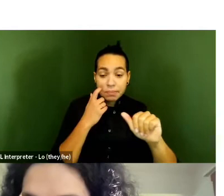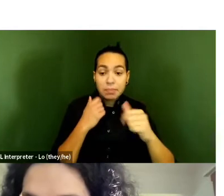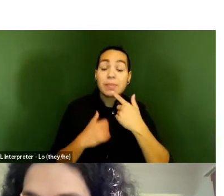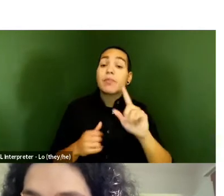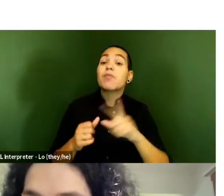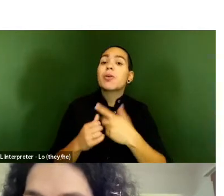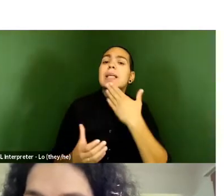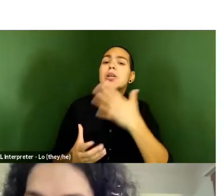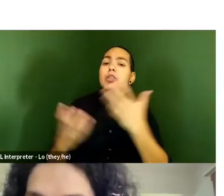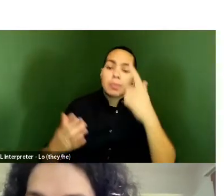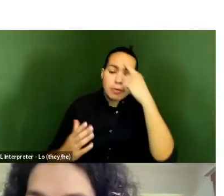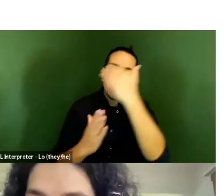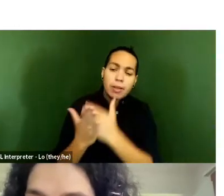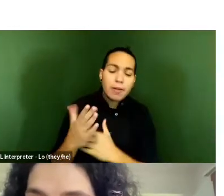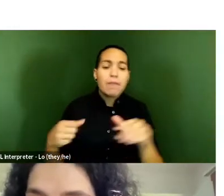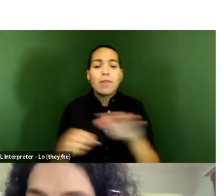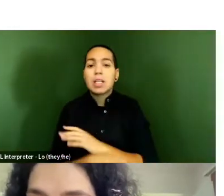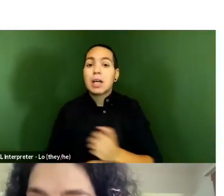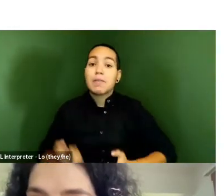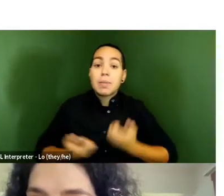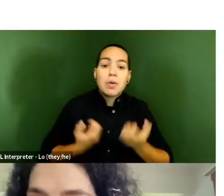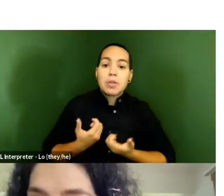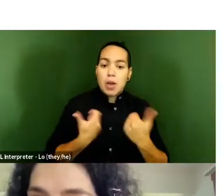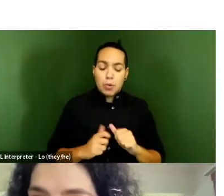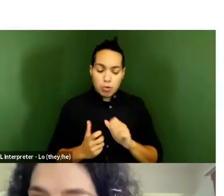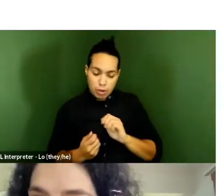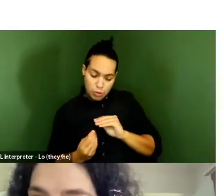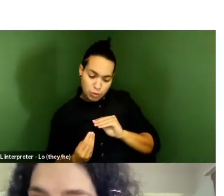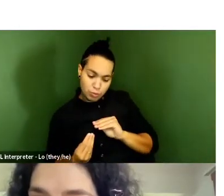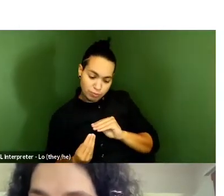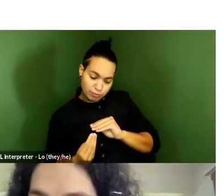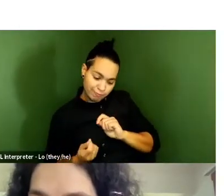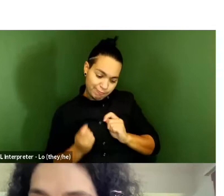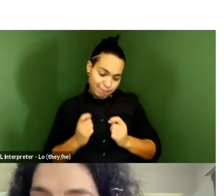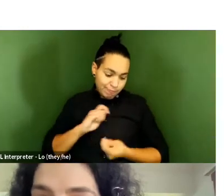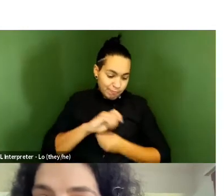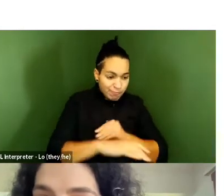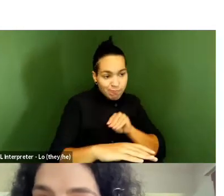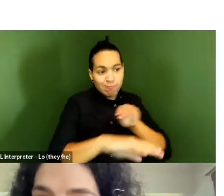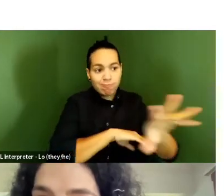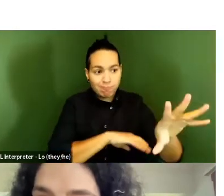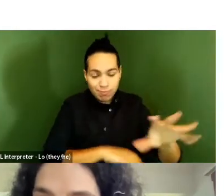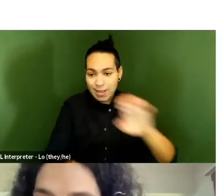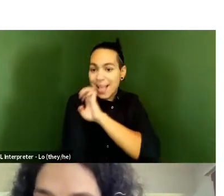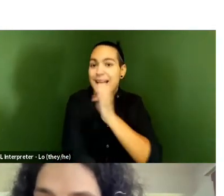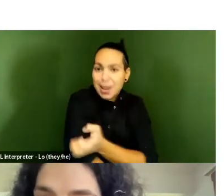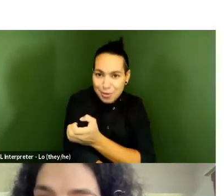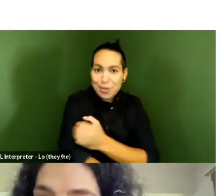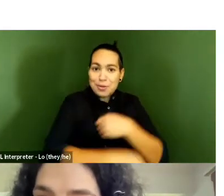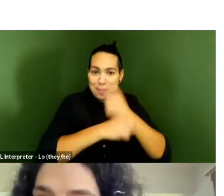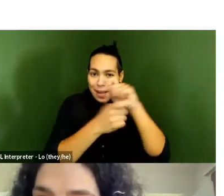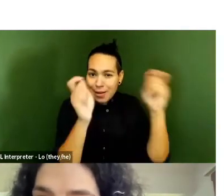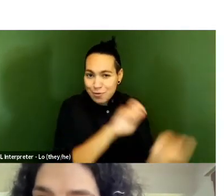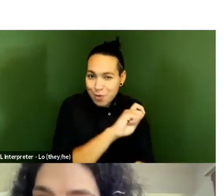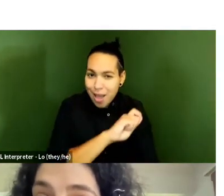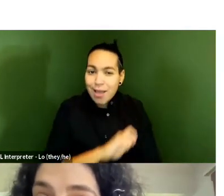this lesson full of emotions that I'll try to transform this anger into useful energy. My question is